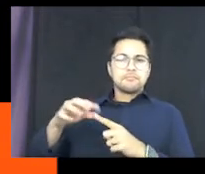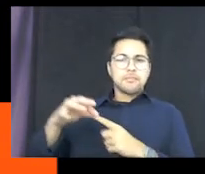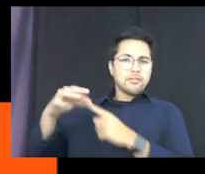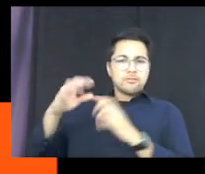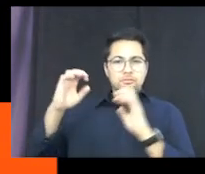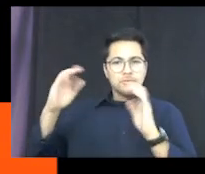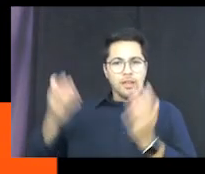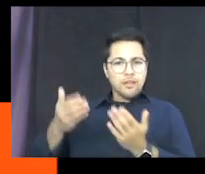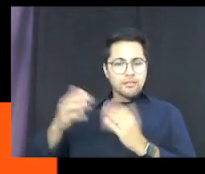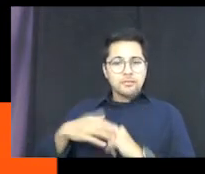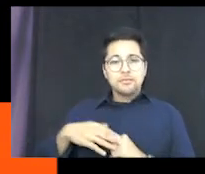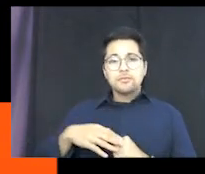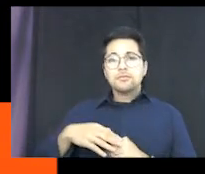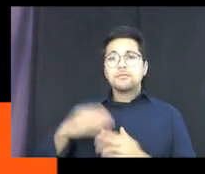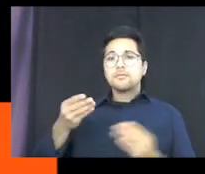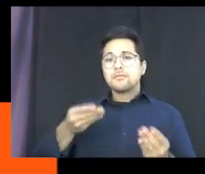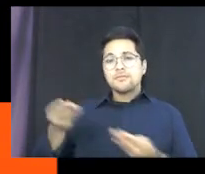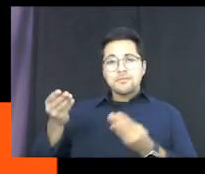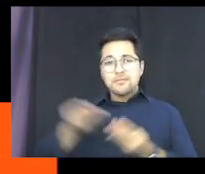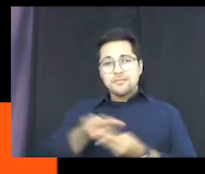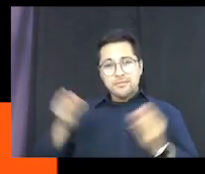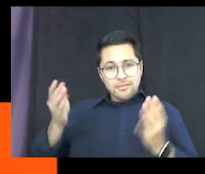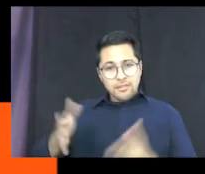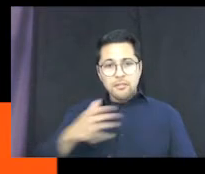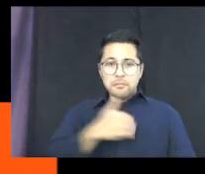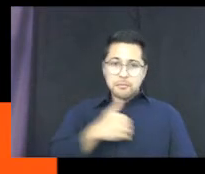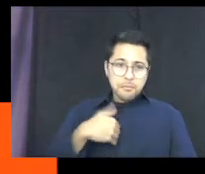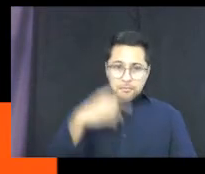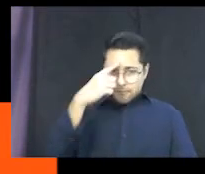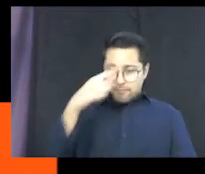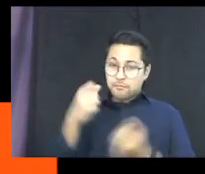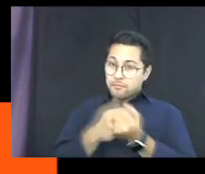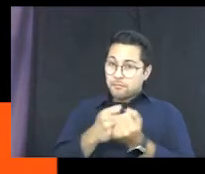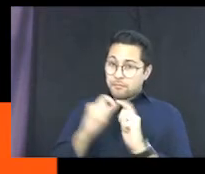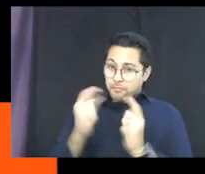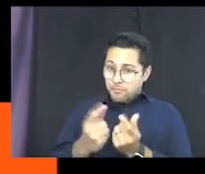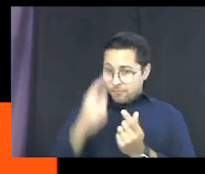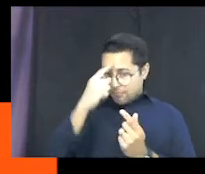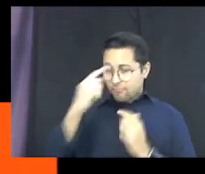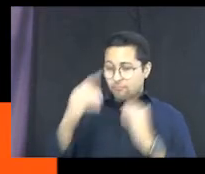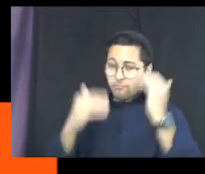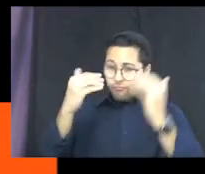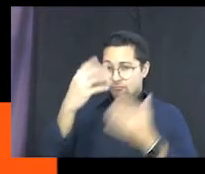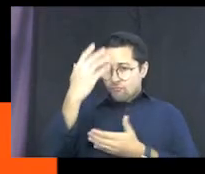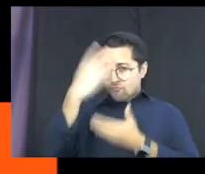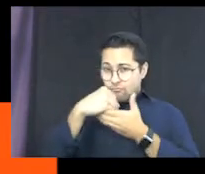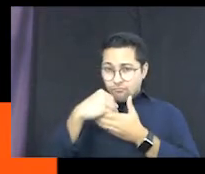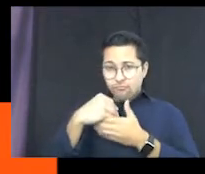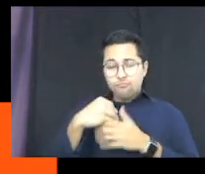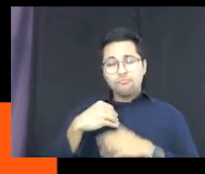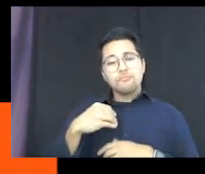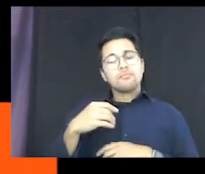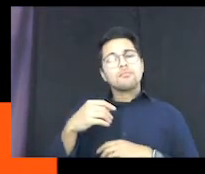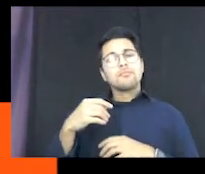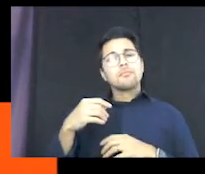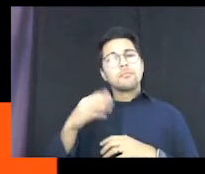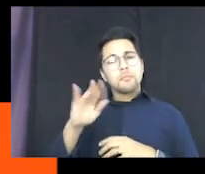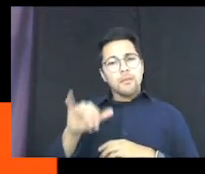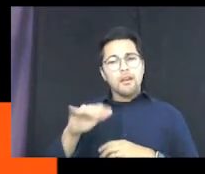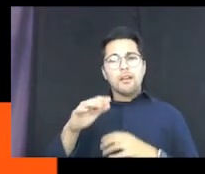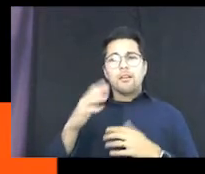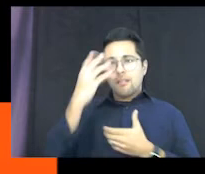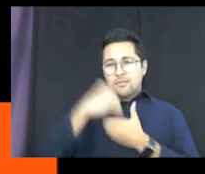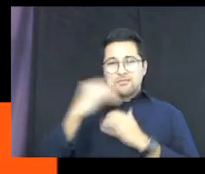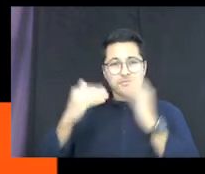presentation. The facilitator and members of a support group for autistic adults facilitated by an autistic